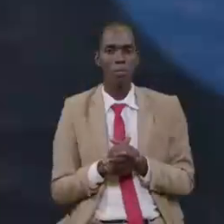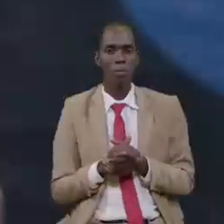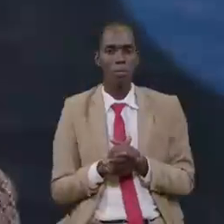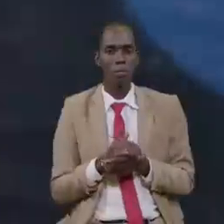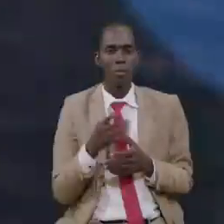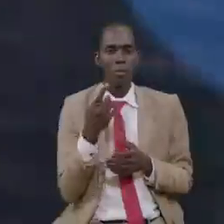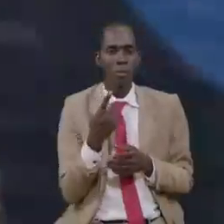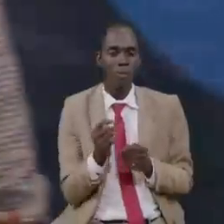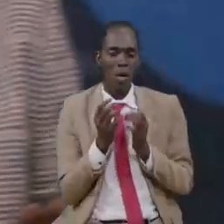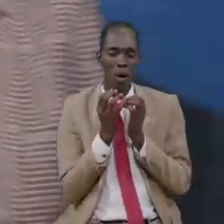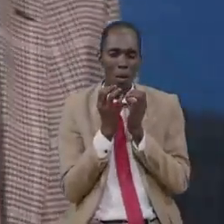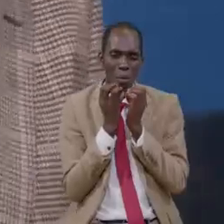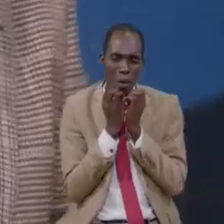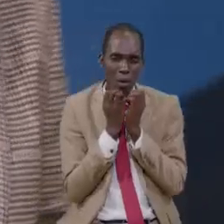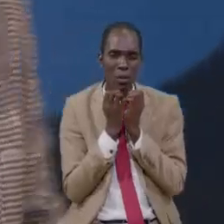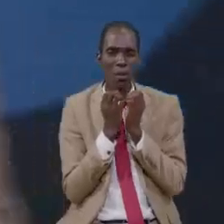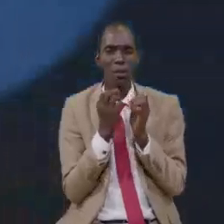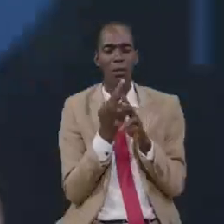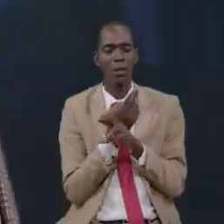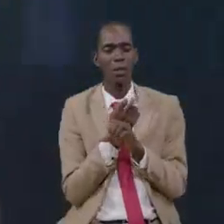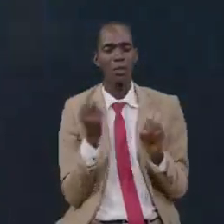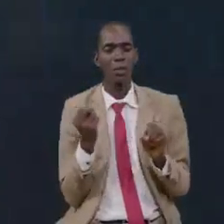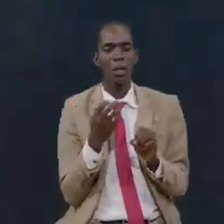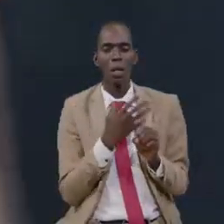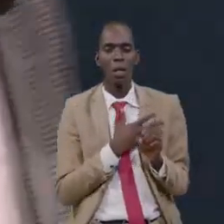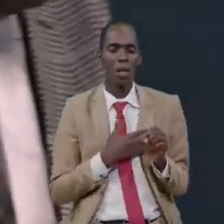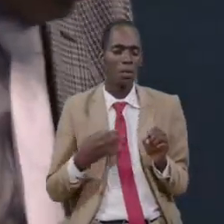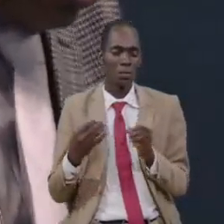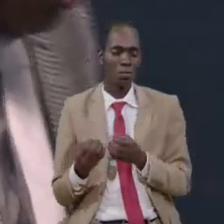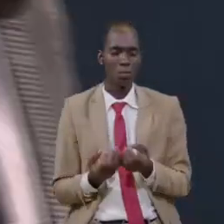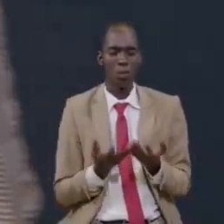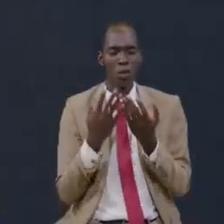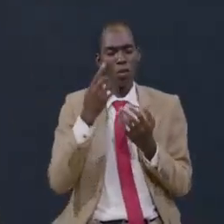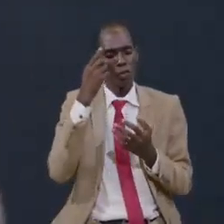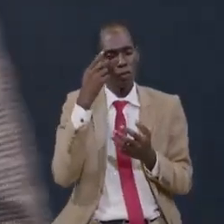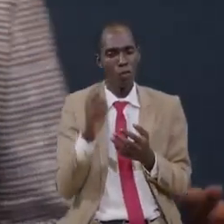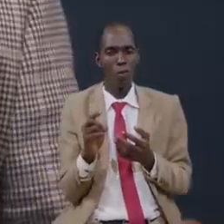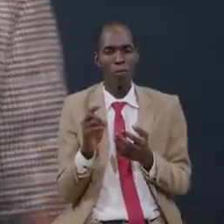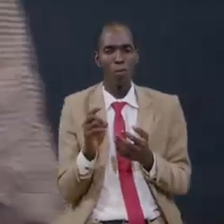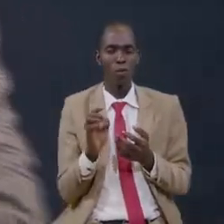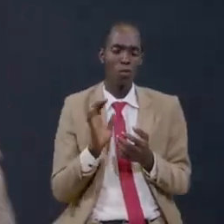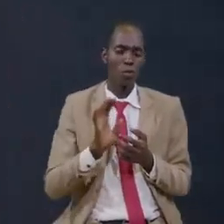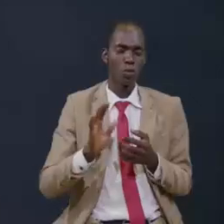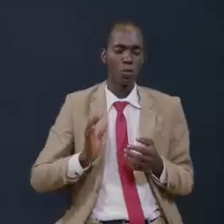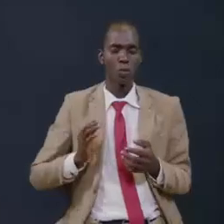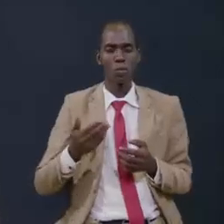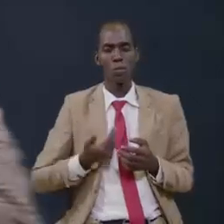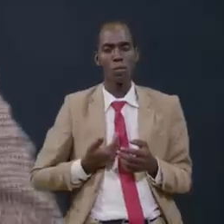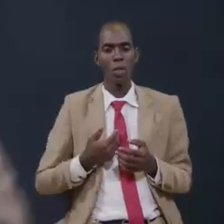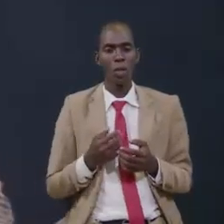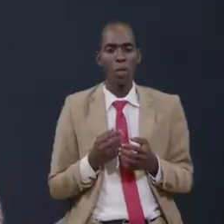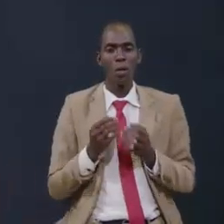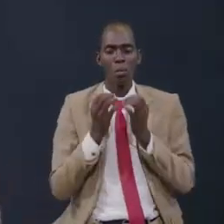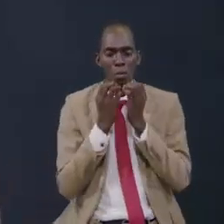redemption and ransom for your soul. Precious redemption and